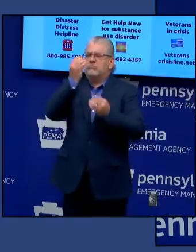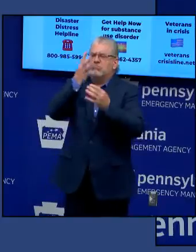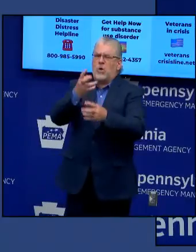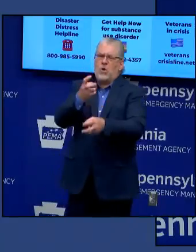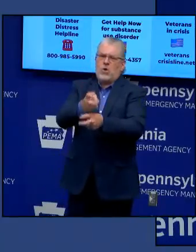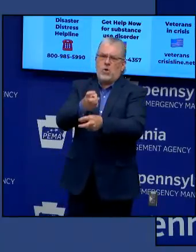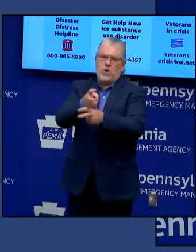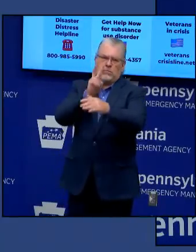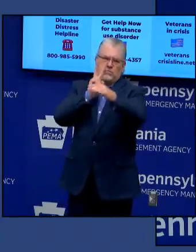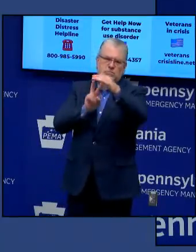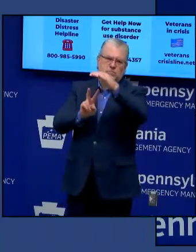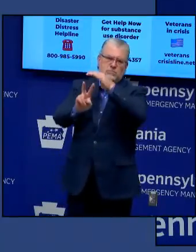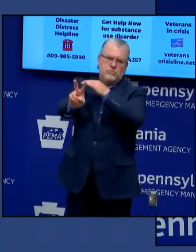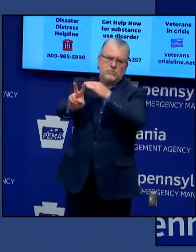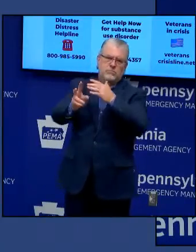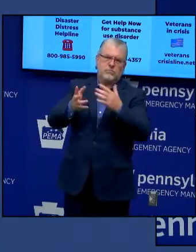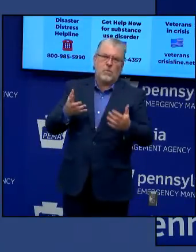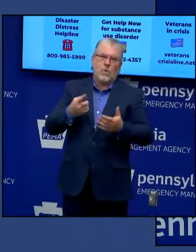such as Philadelphia